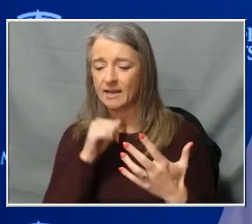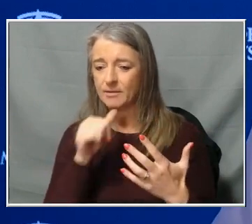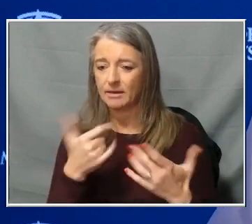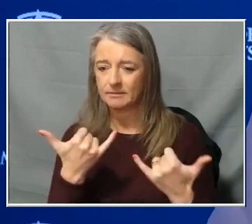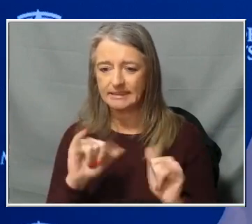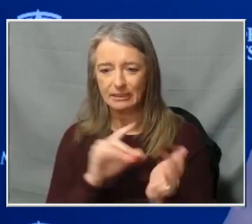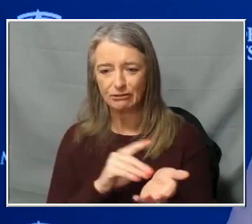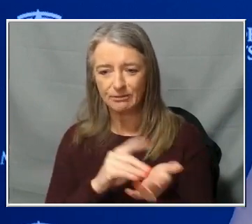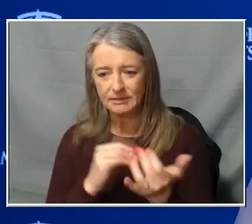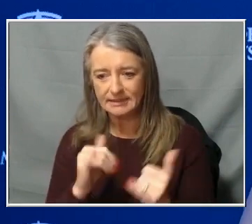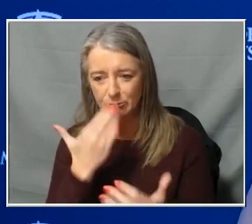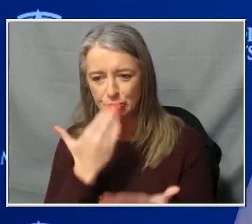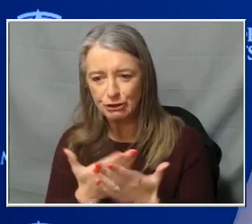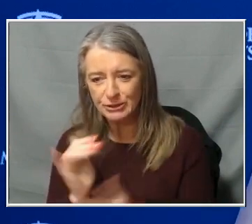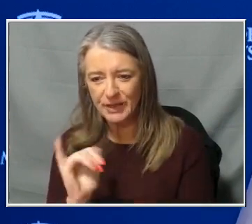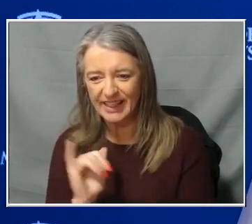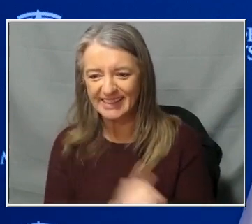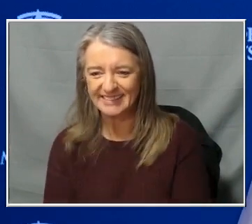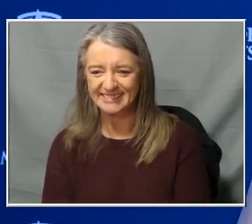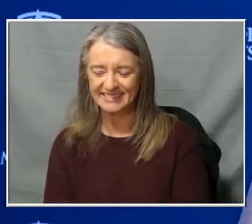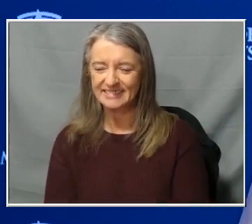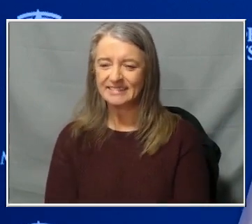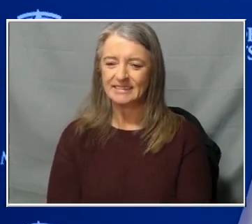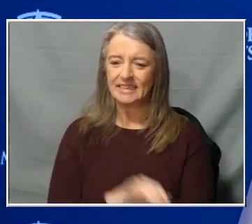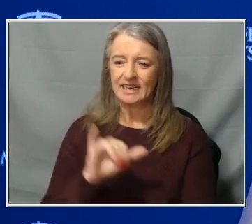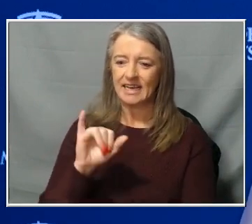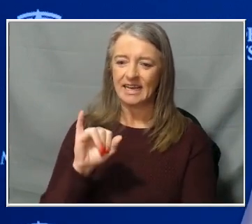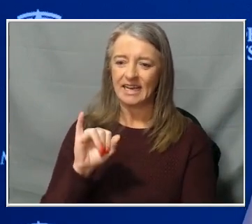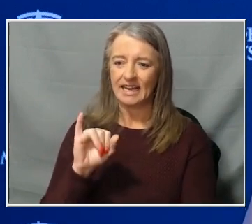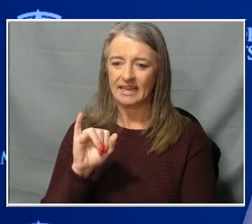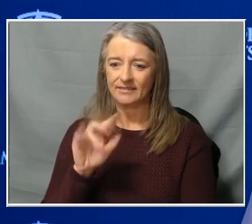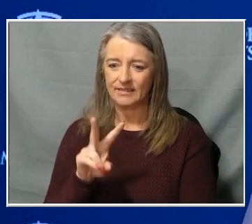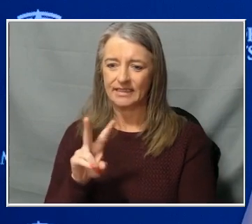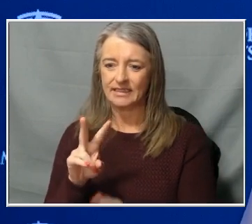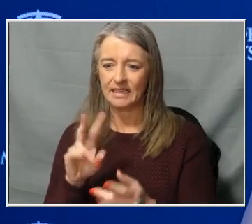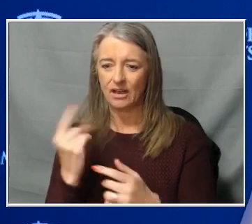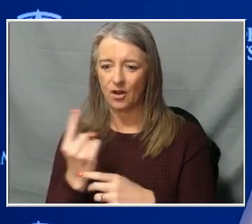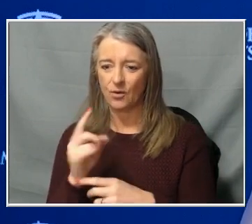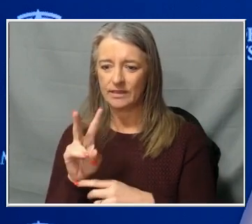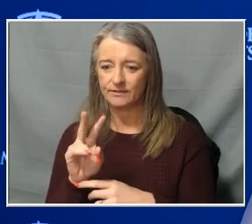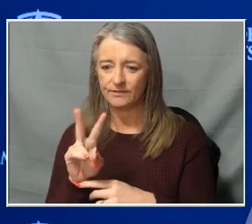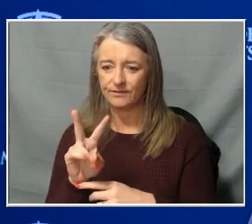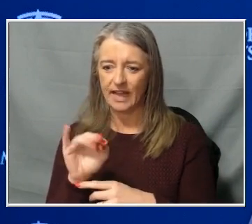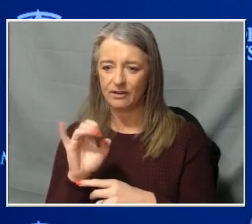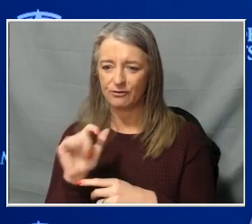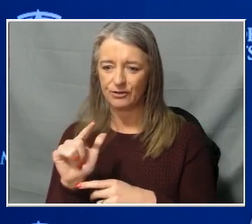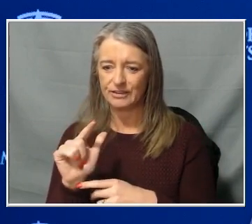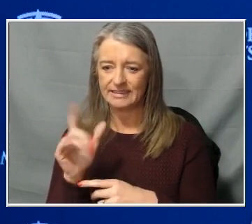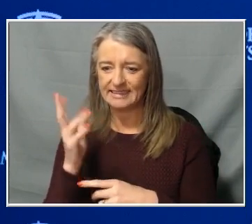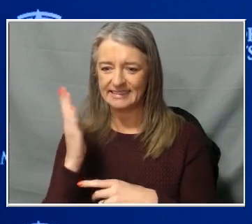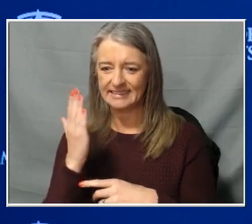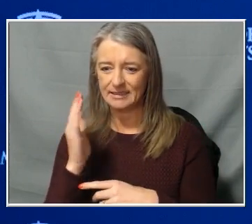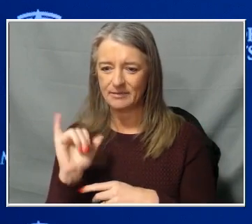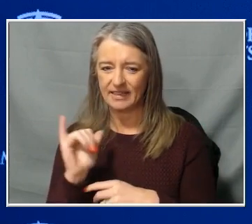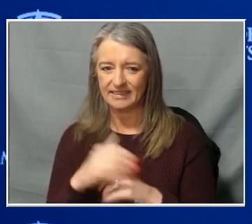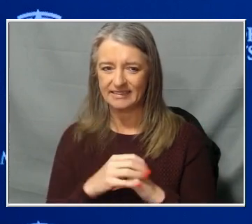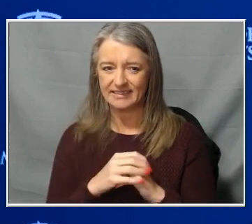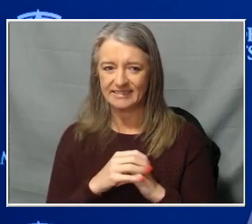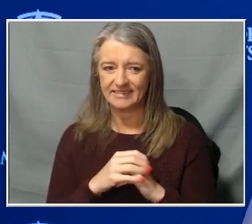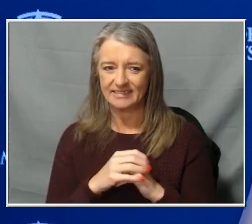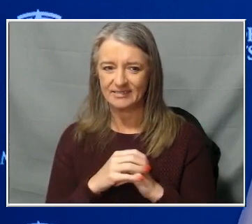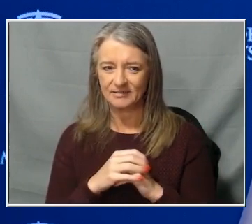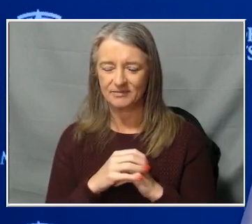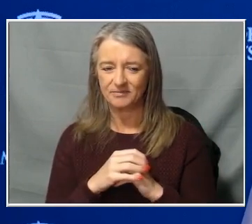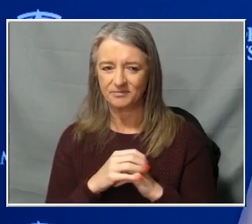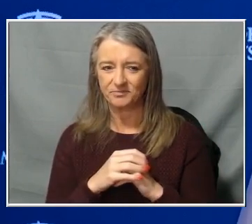doctor, so that's good as well. And being an ID doc, I'm always viral, it seems. So. Yeah. Good one. Ooh, I like that. That's